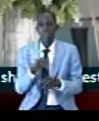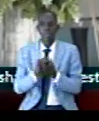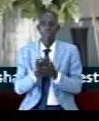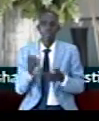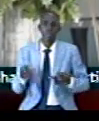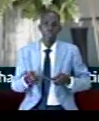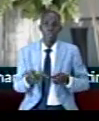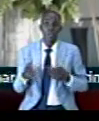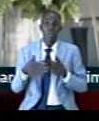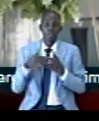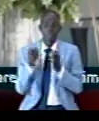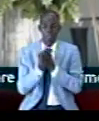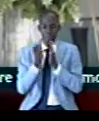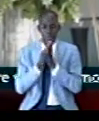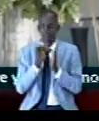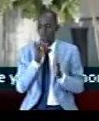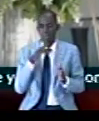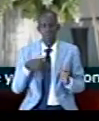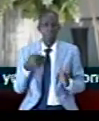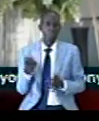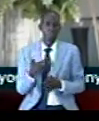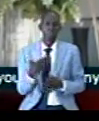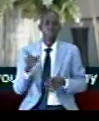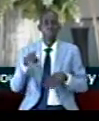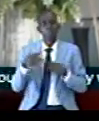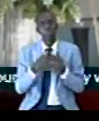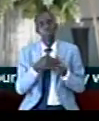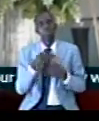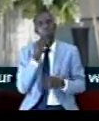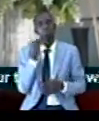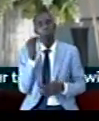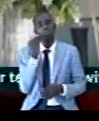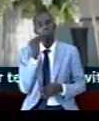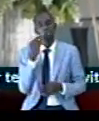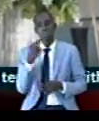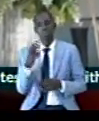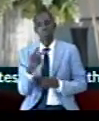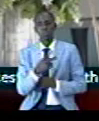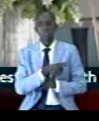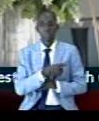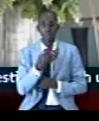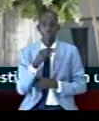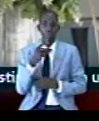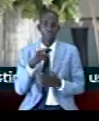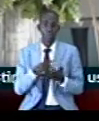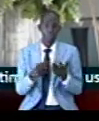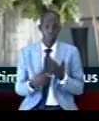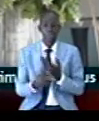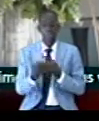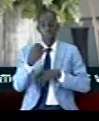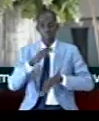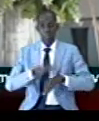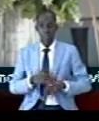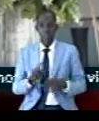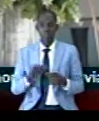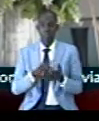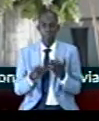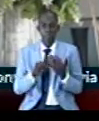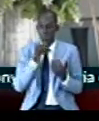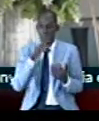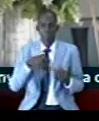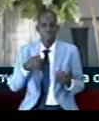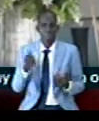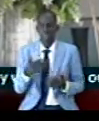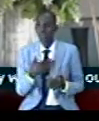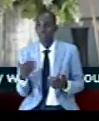I didn't feel anything. I went back home. The second day of the program, I still came. I didn't feel anything.